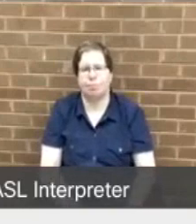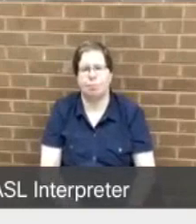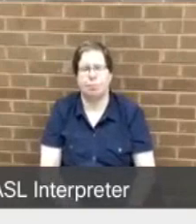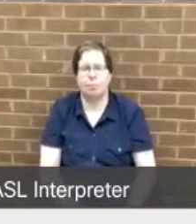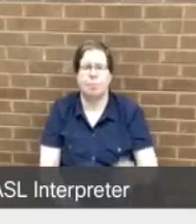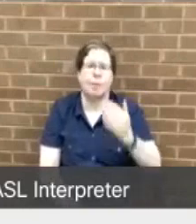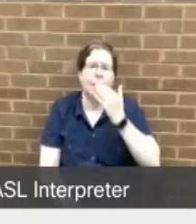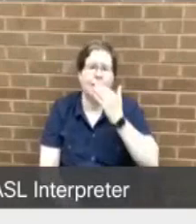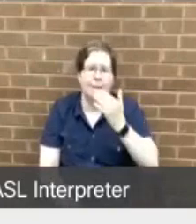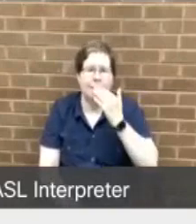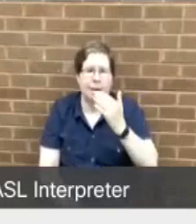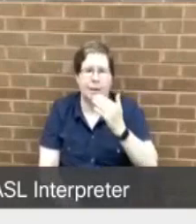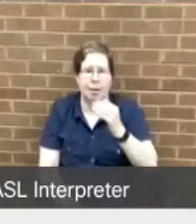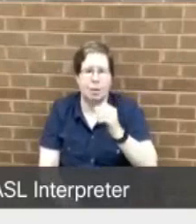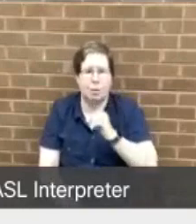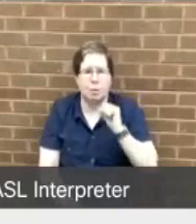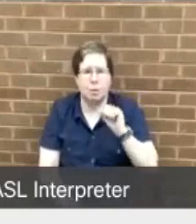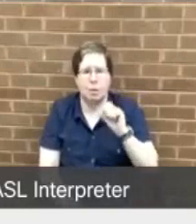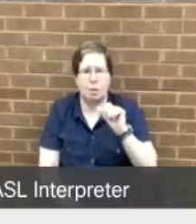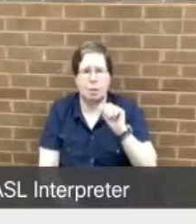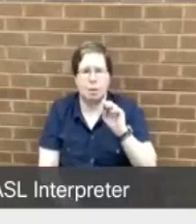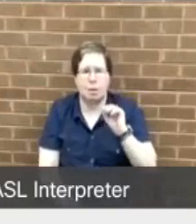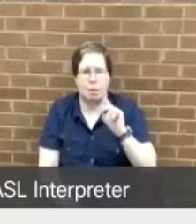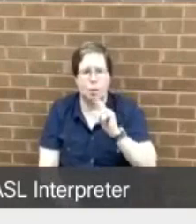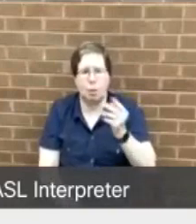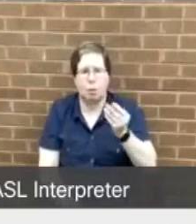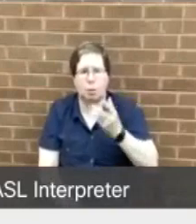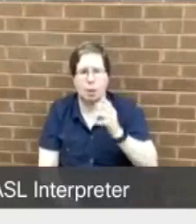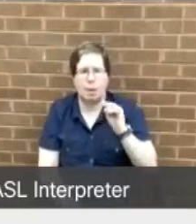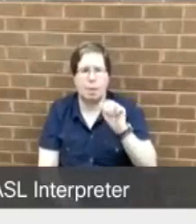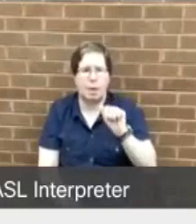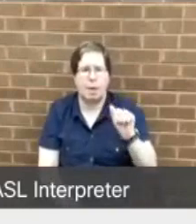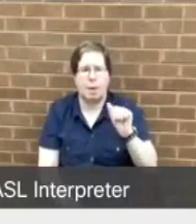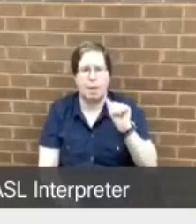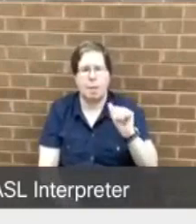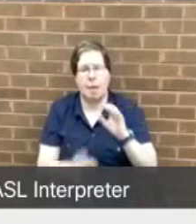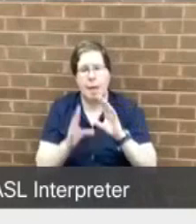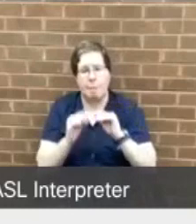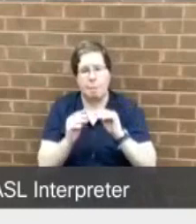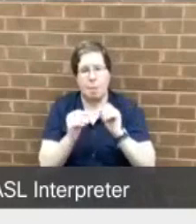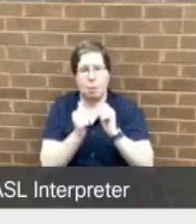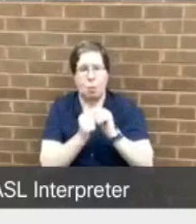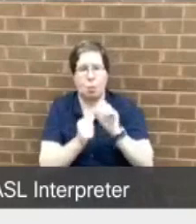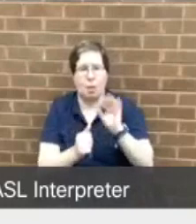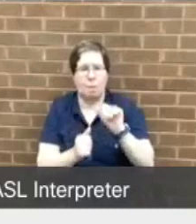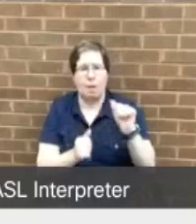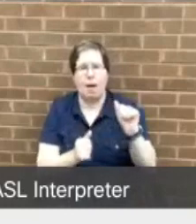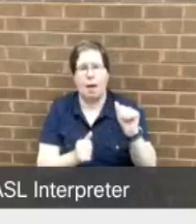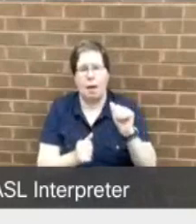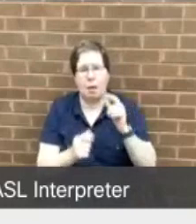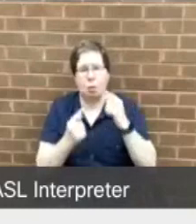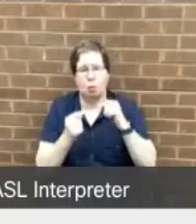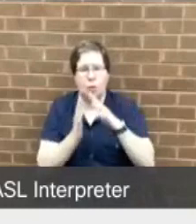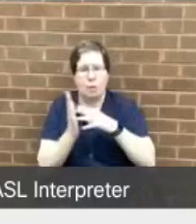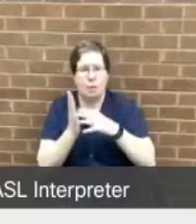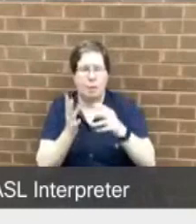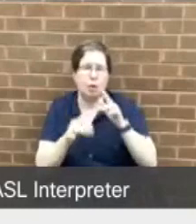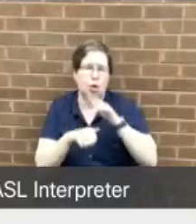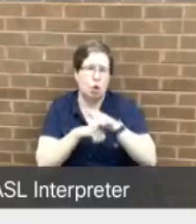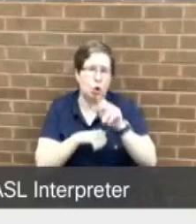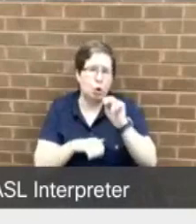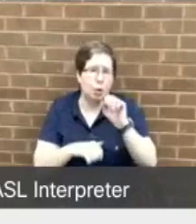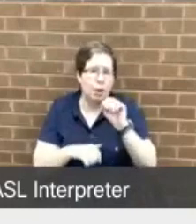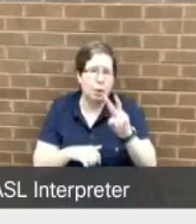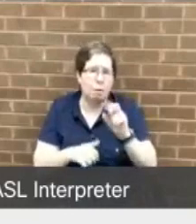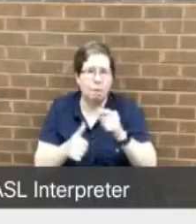Thank you, Senator Lamb. I would note that we were told by MAA that that meeting with the FAA was trying to be scheduled for early November,